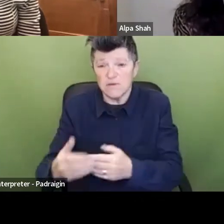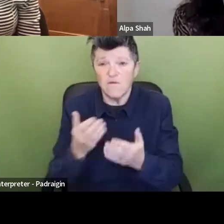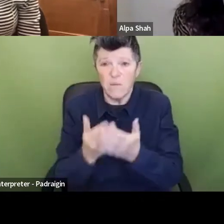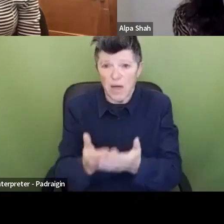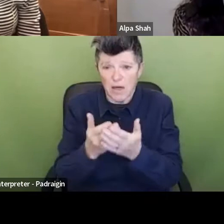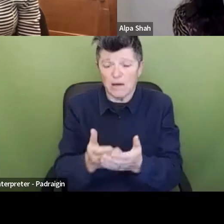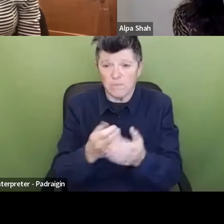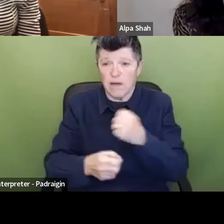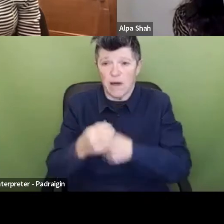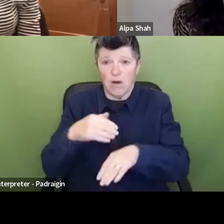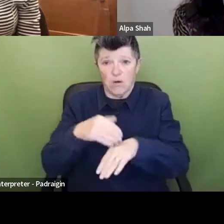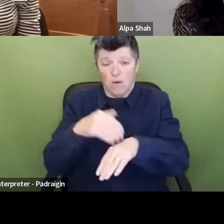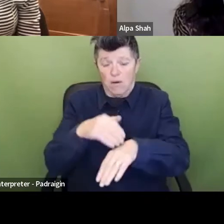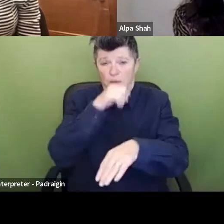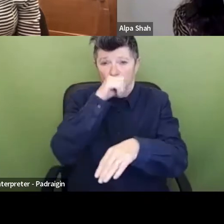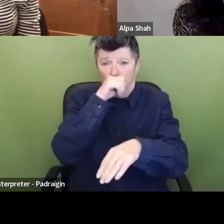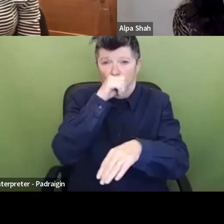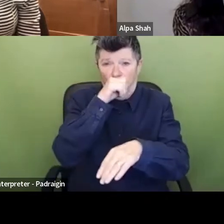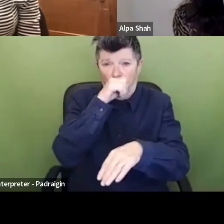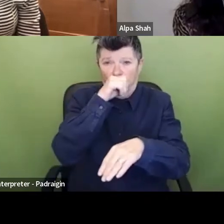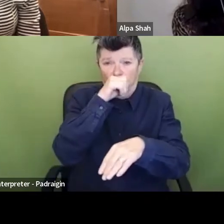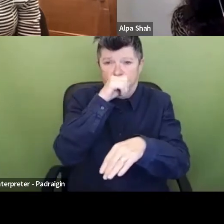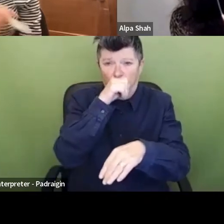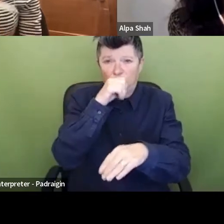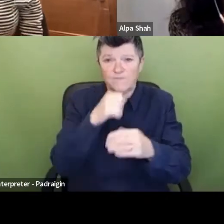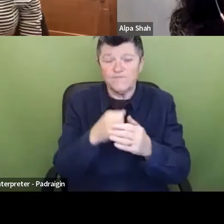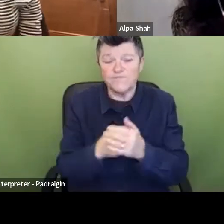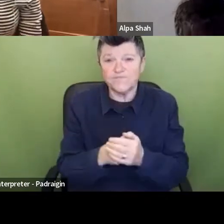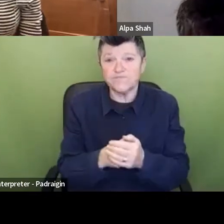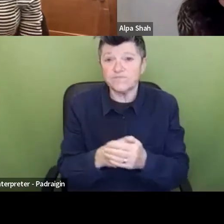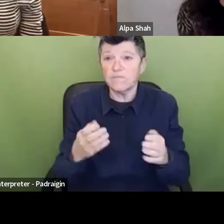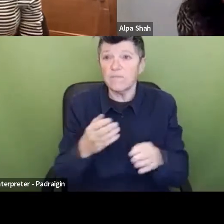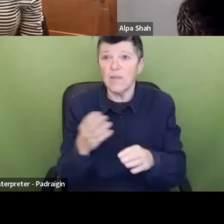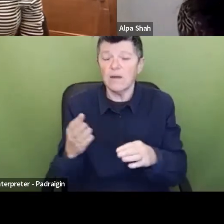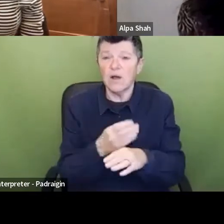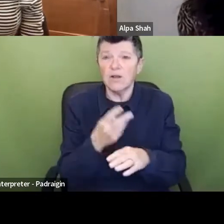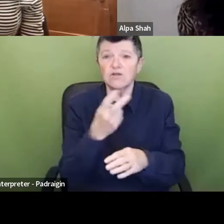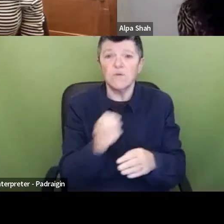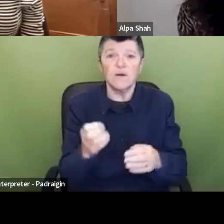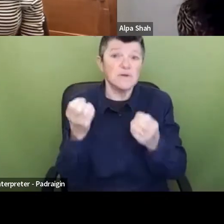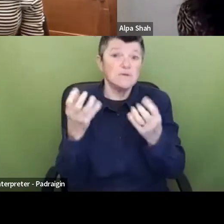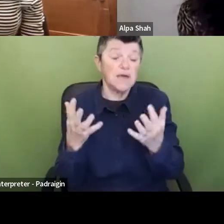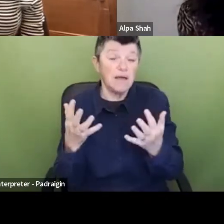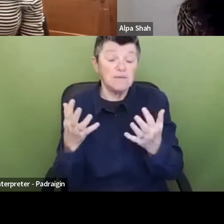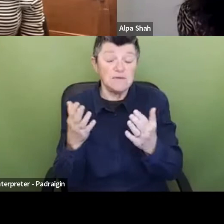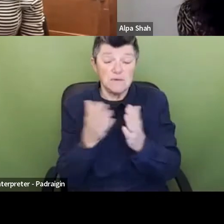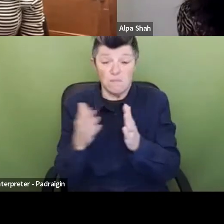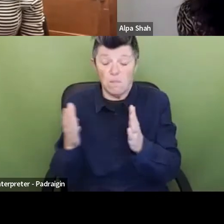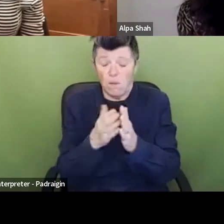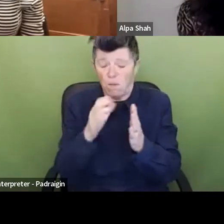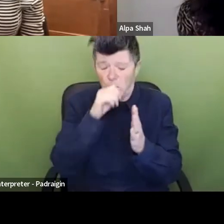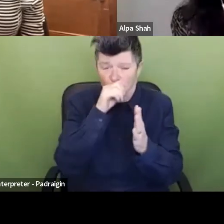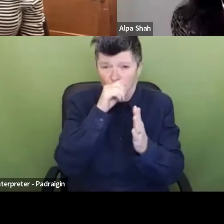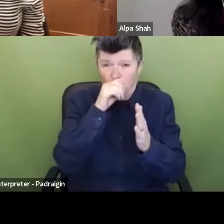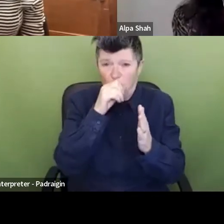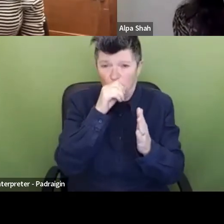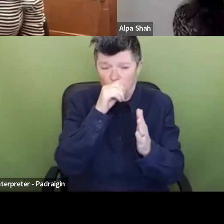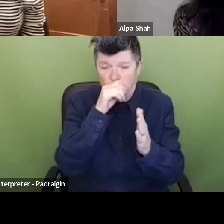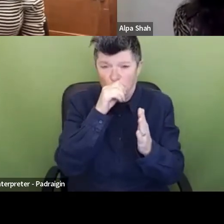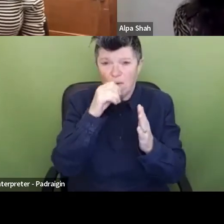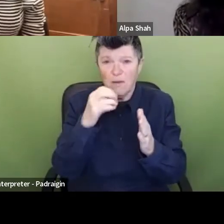criminalizing begging, making it a criminal offense. And in the early 2010s, there was a big outcry around what is called